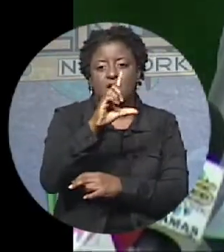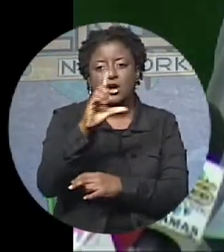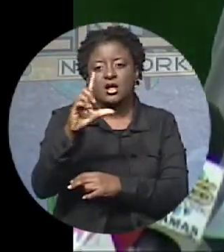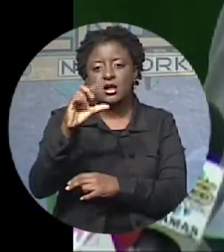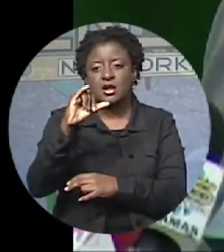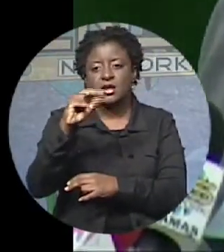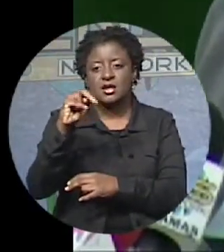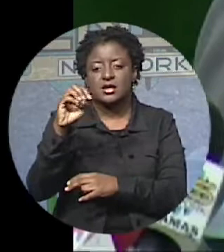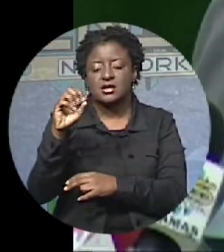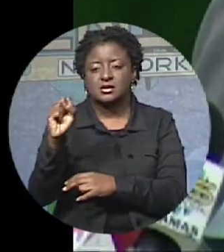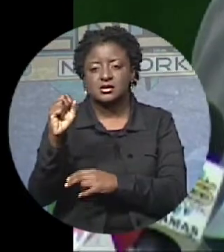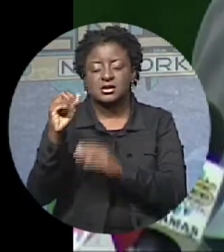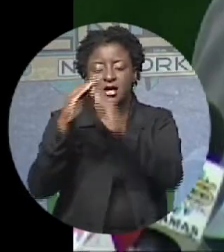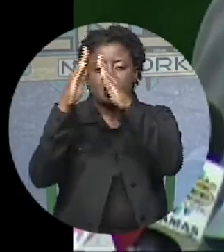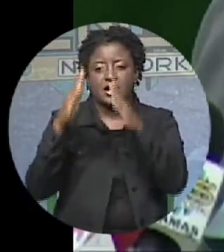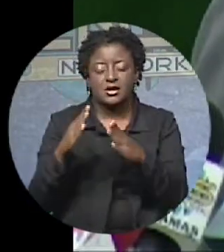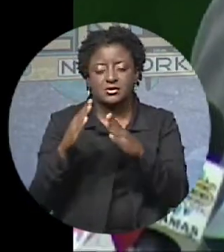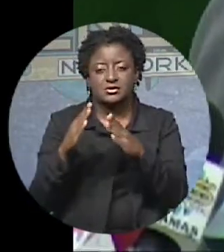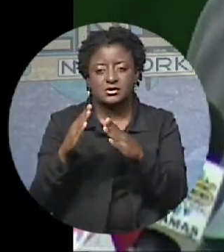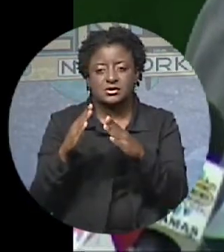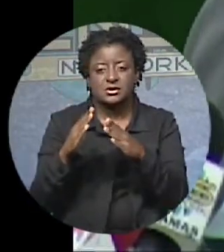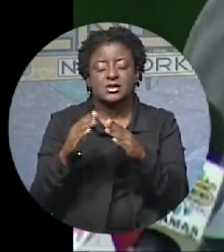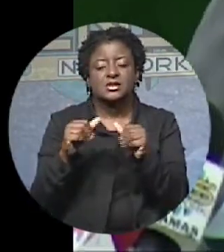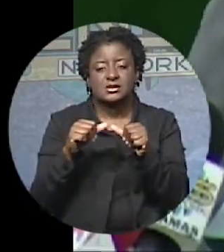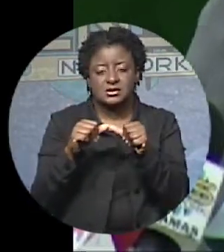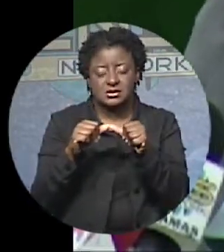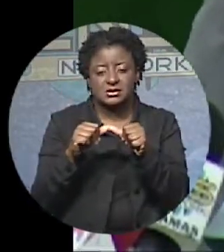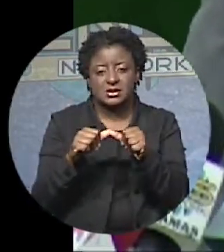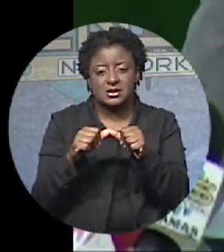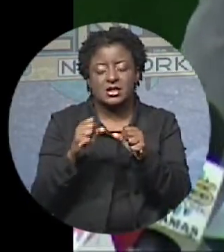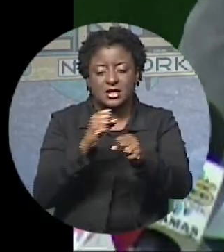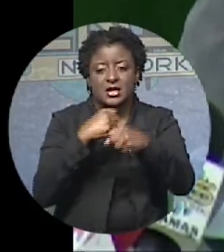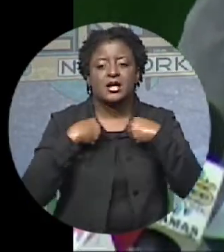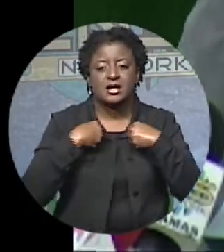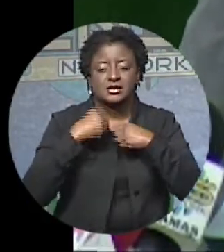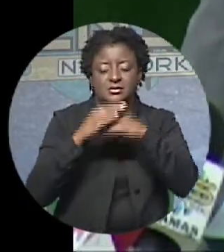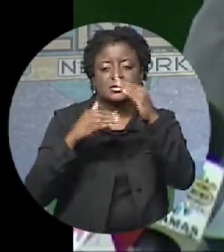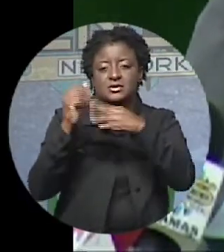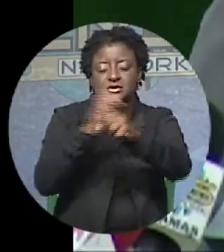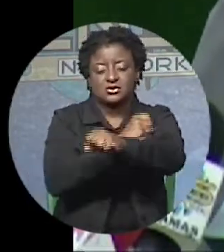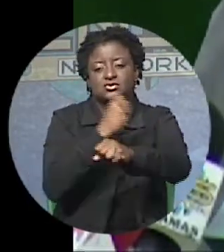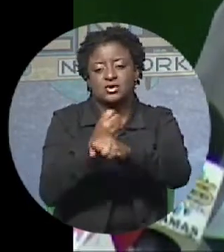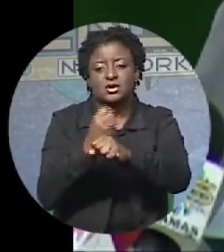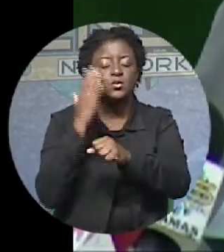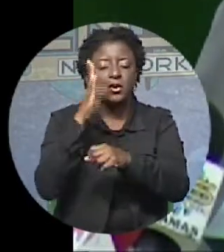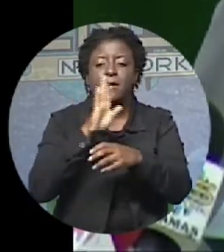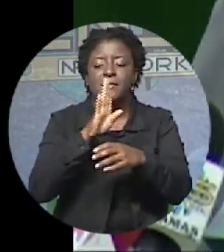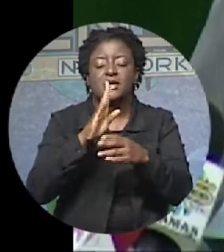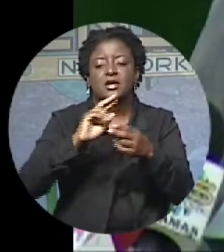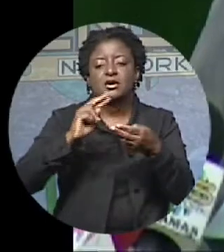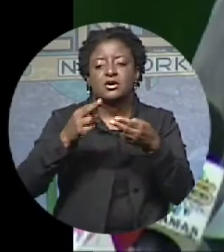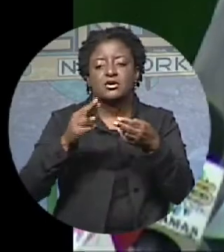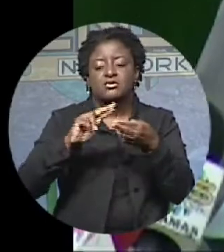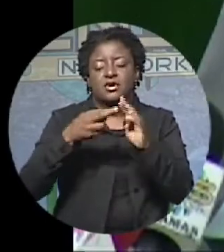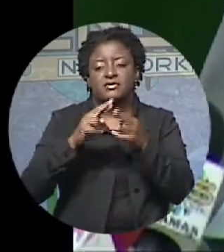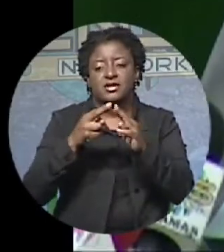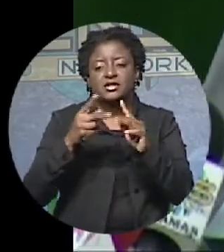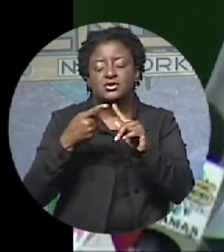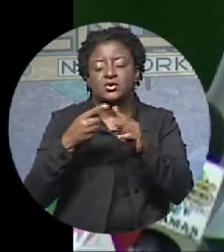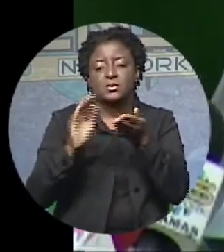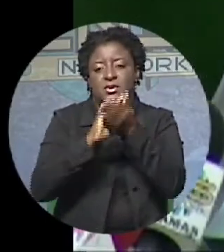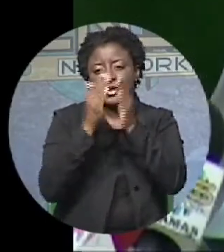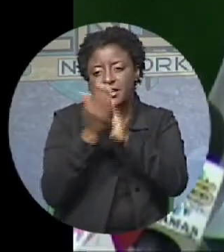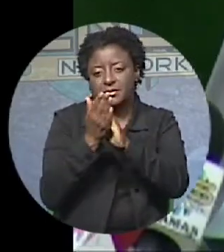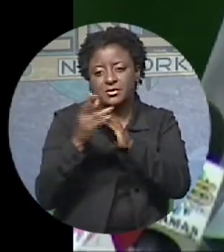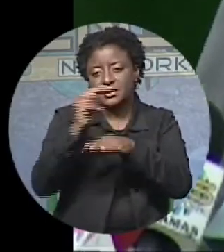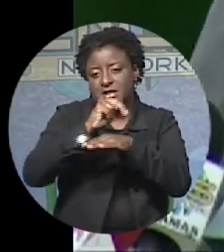repairs, still retains structural integrity and will be restored and renovated to become the National Museum. The